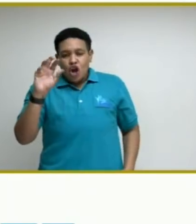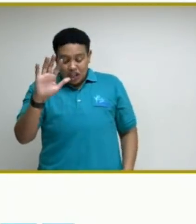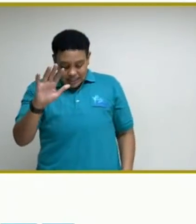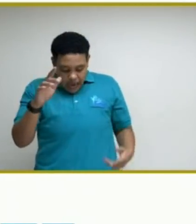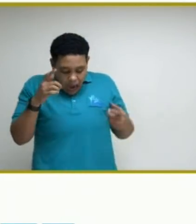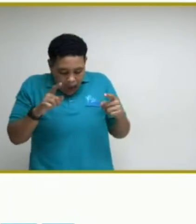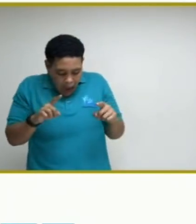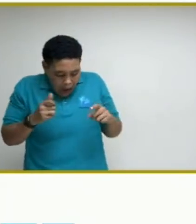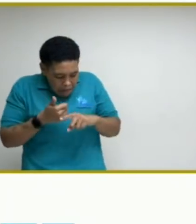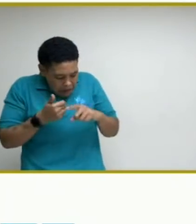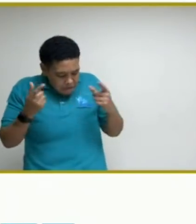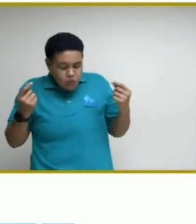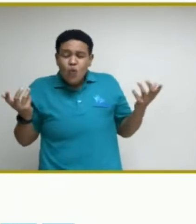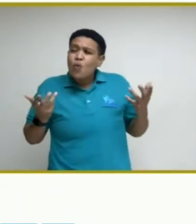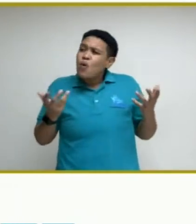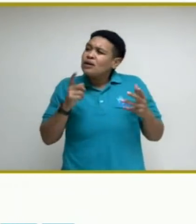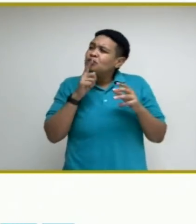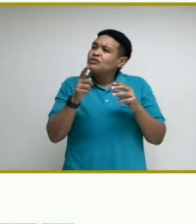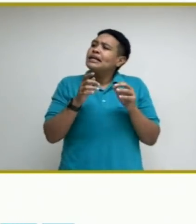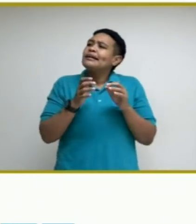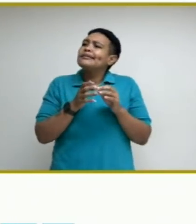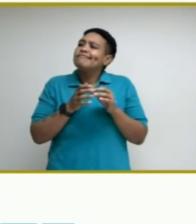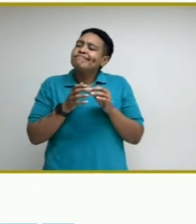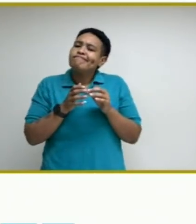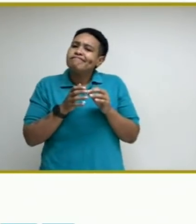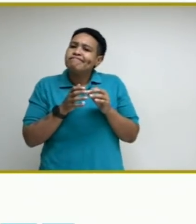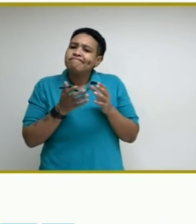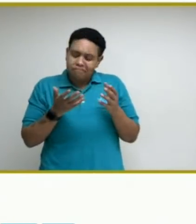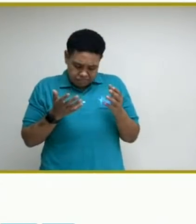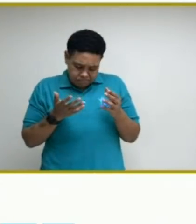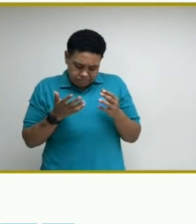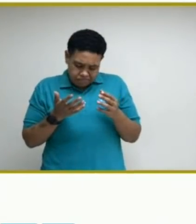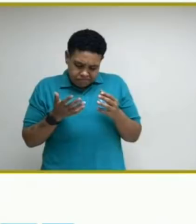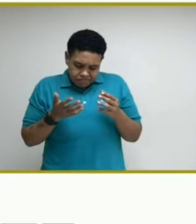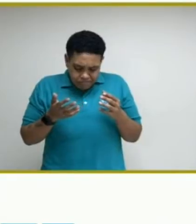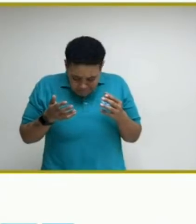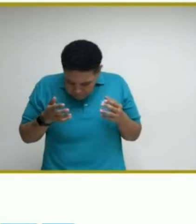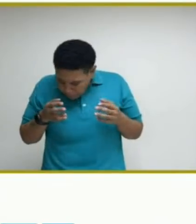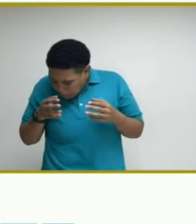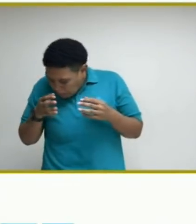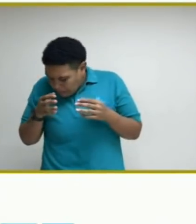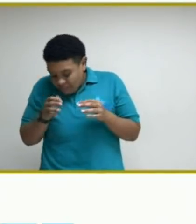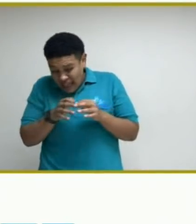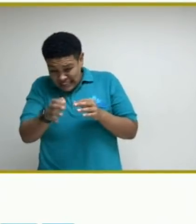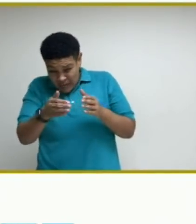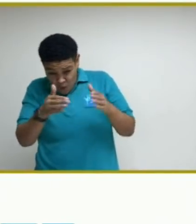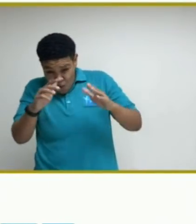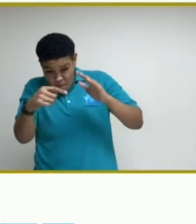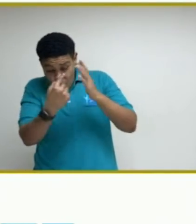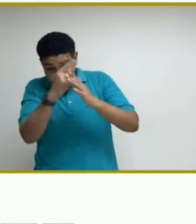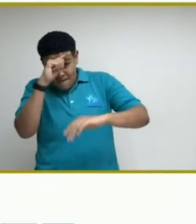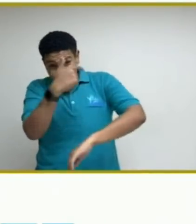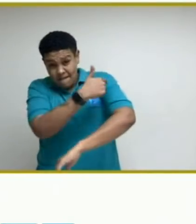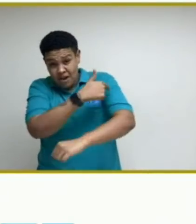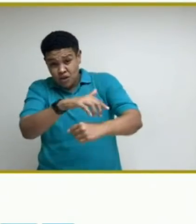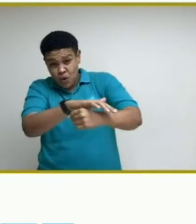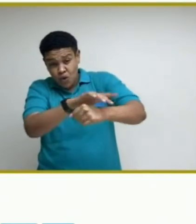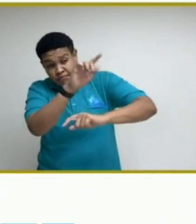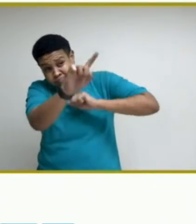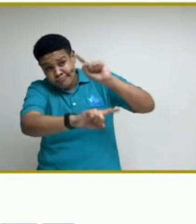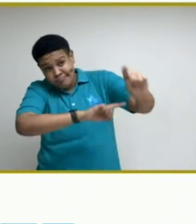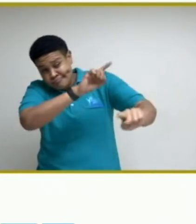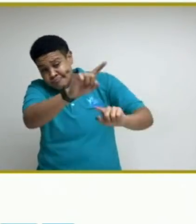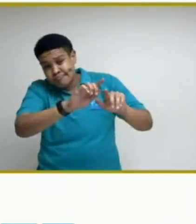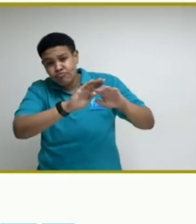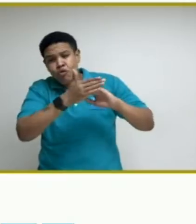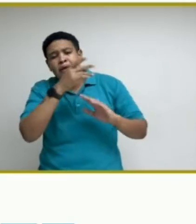to extend opening hours for the vaccine sites across the country. Kingston and